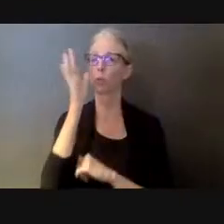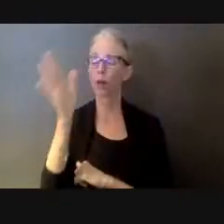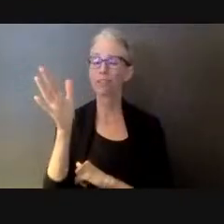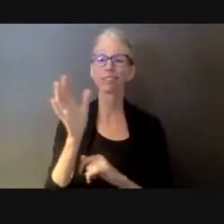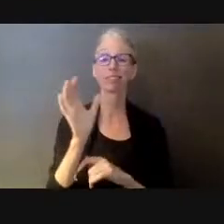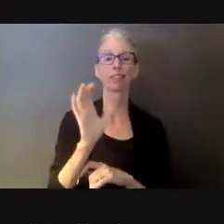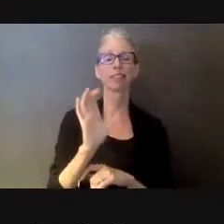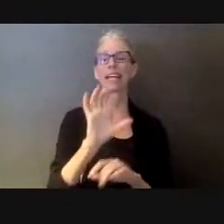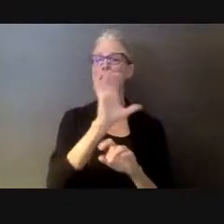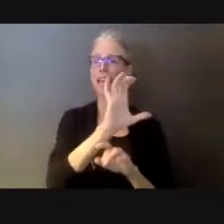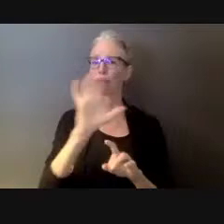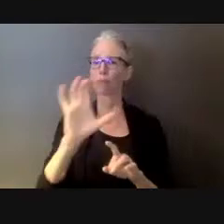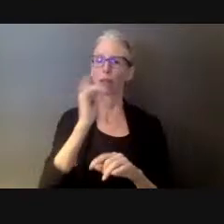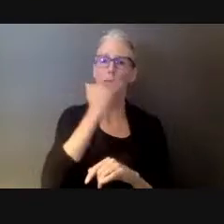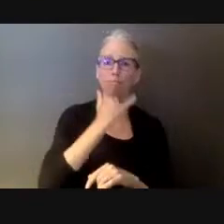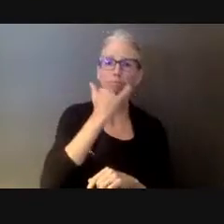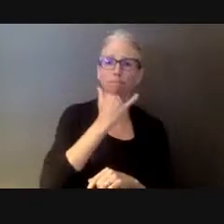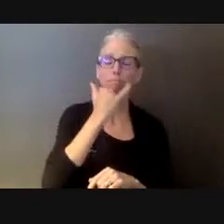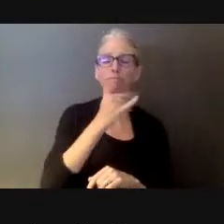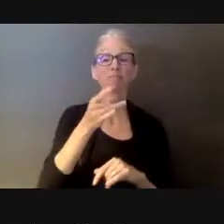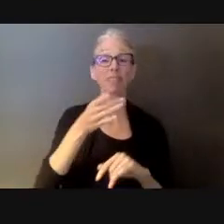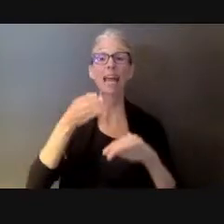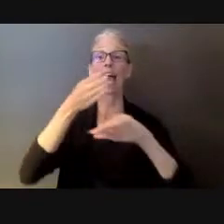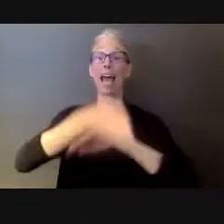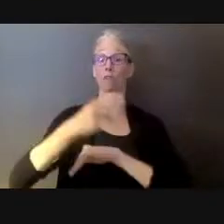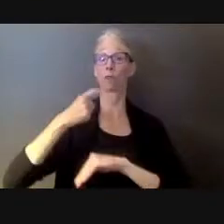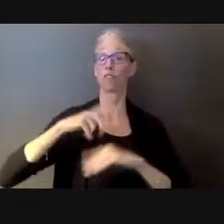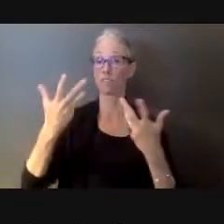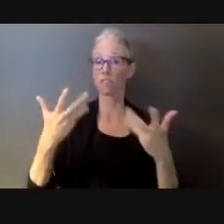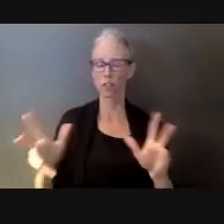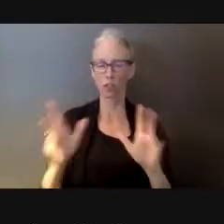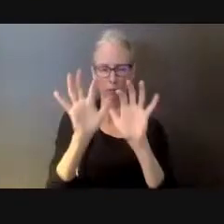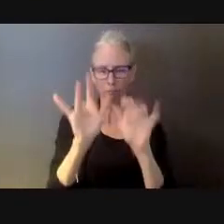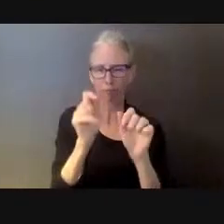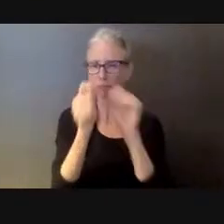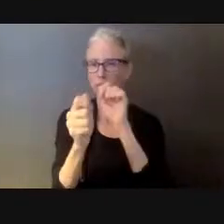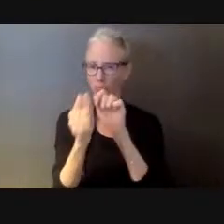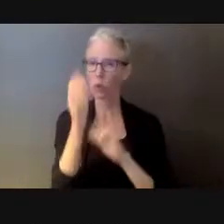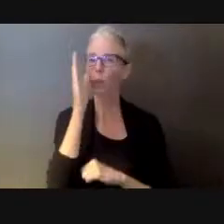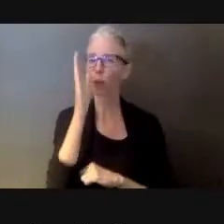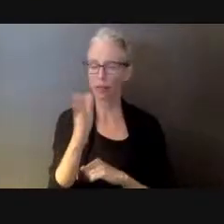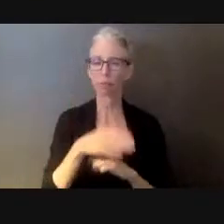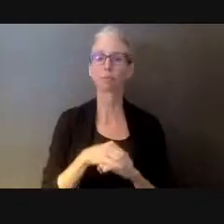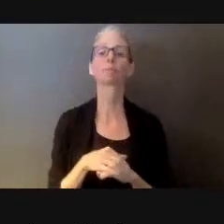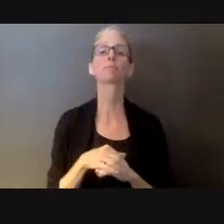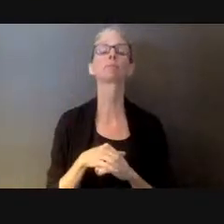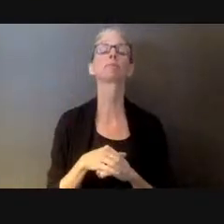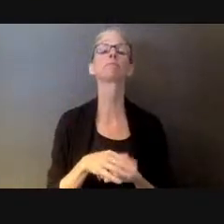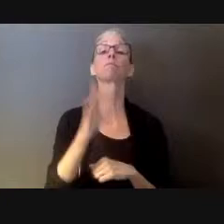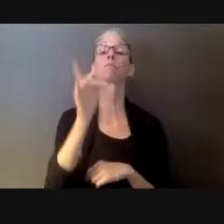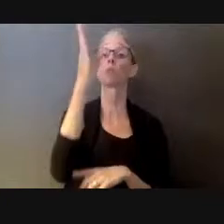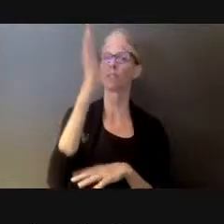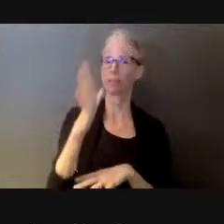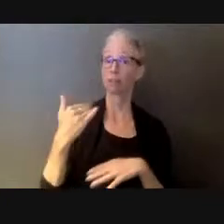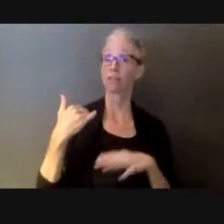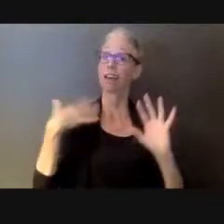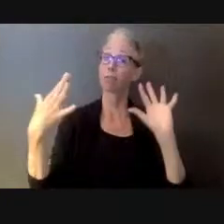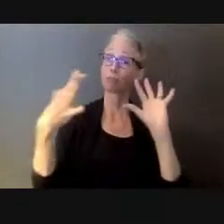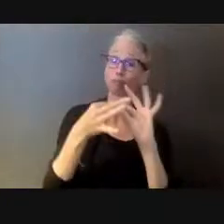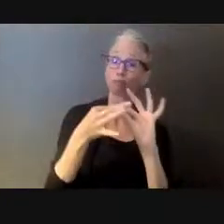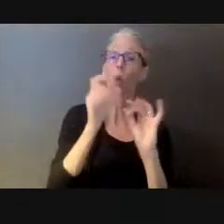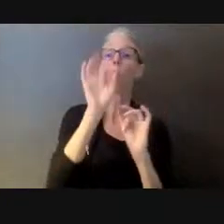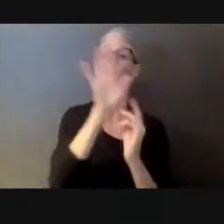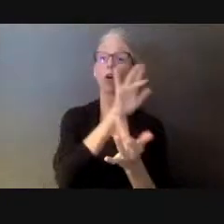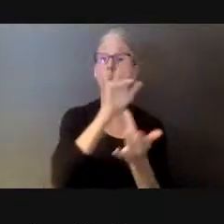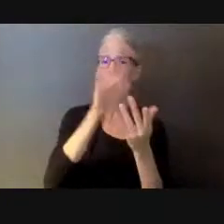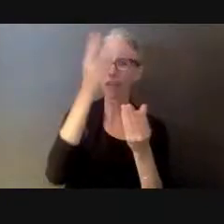in the post-production edits. If presenters share contact details or website links, those have been added to their bio